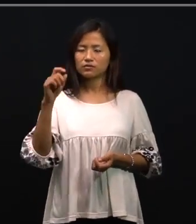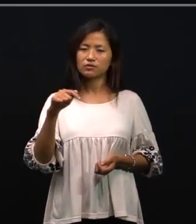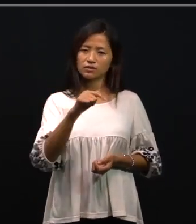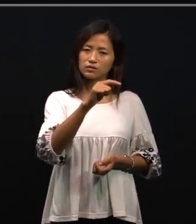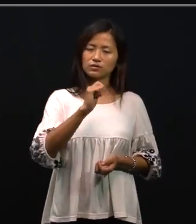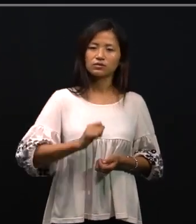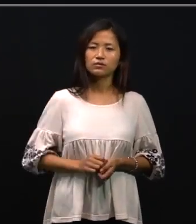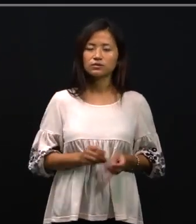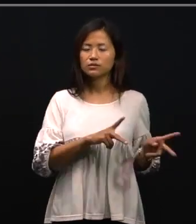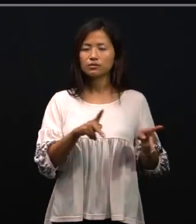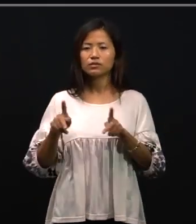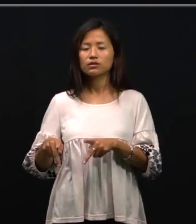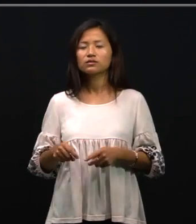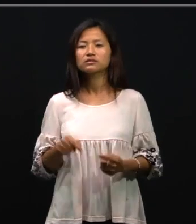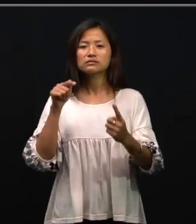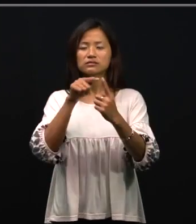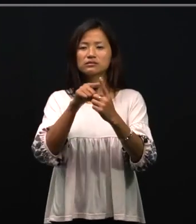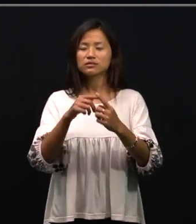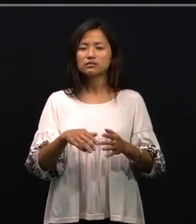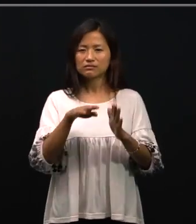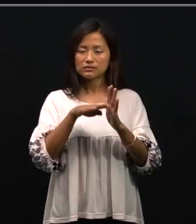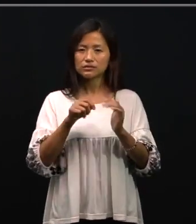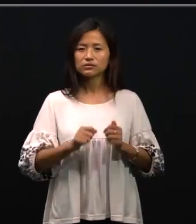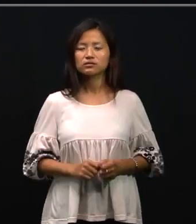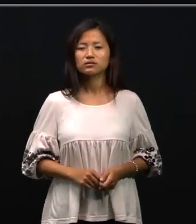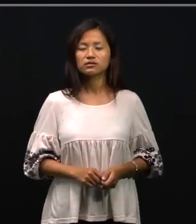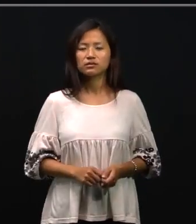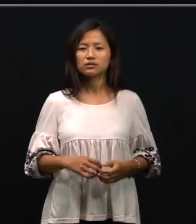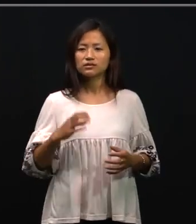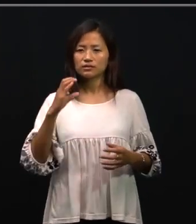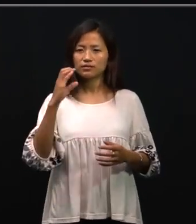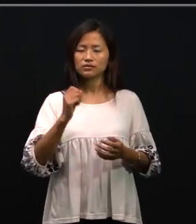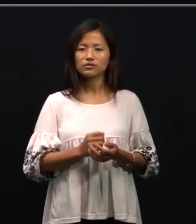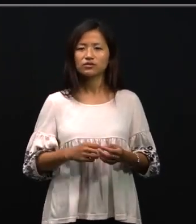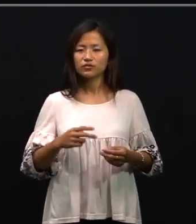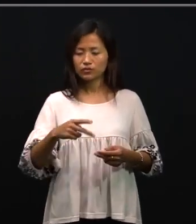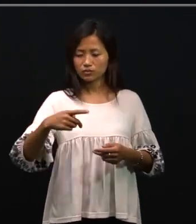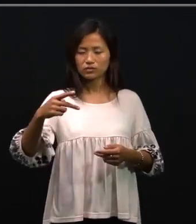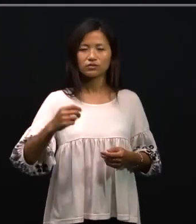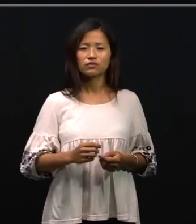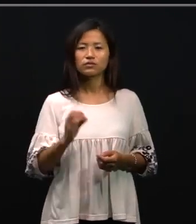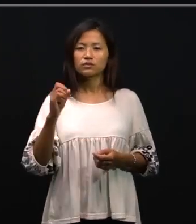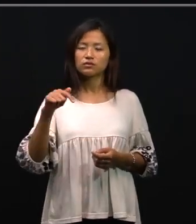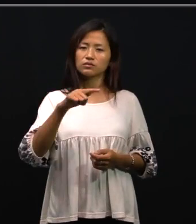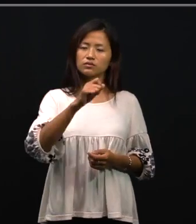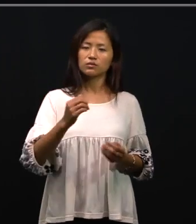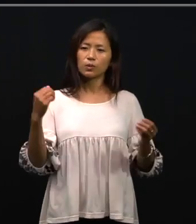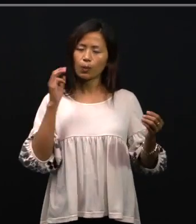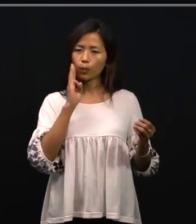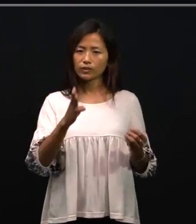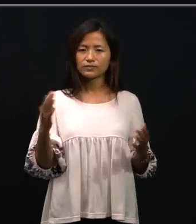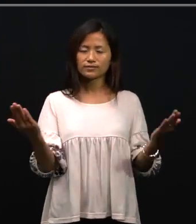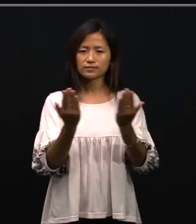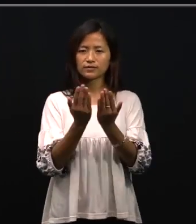not possible until and unless the characteristic feature of an organism is well studied,